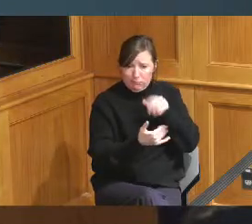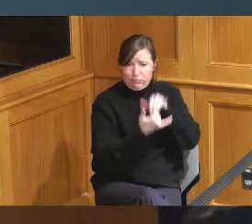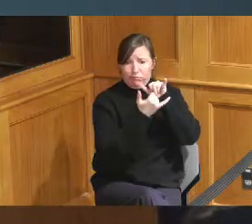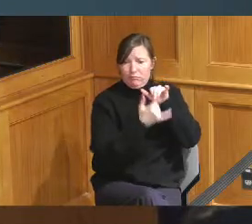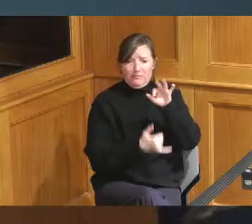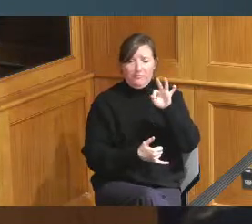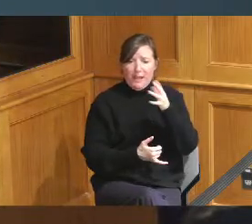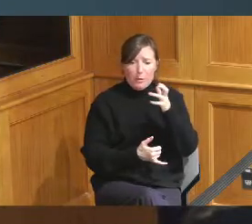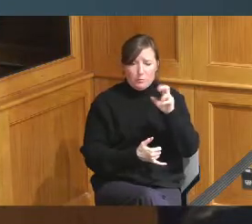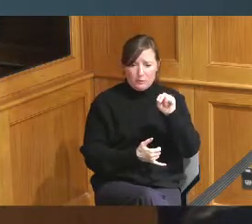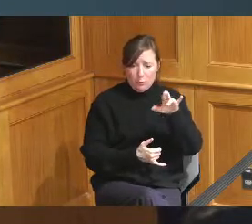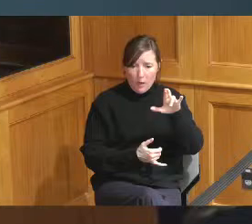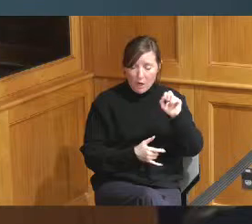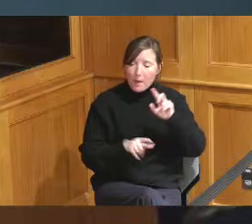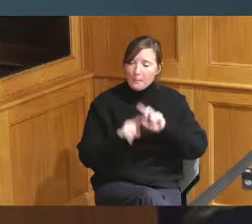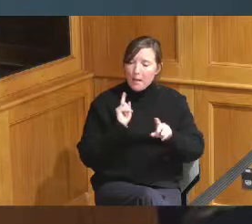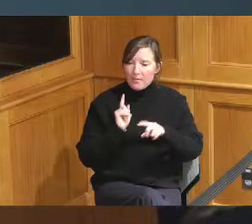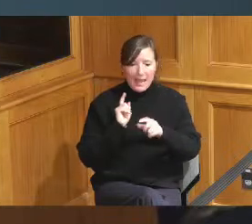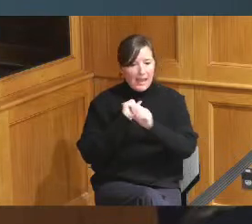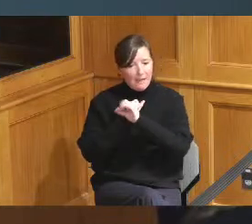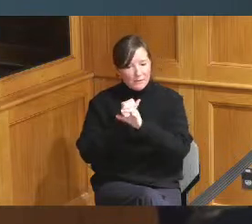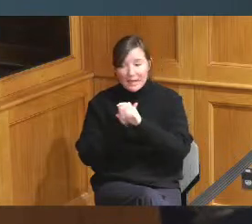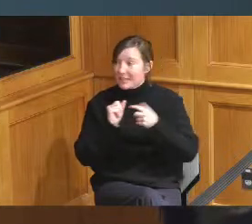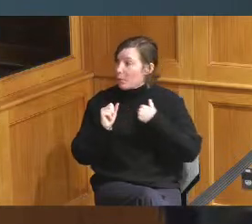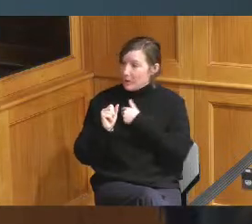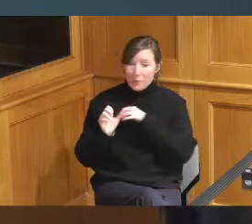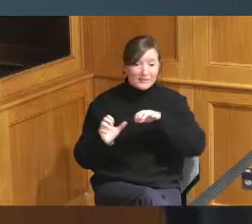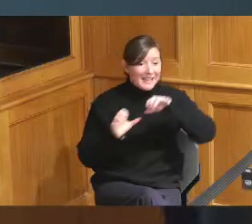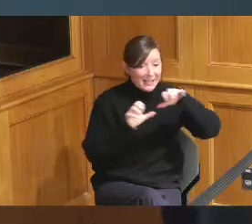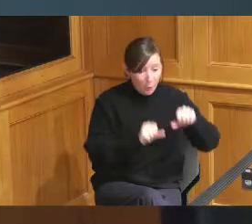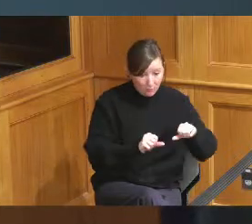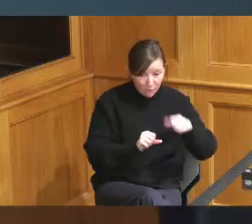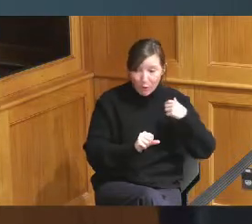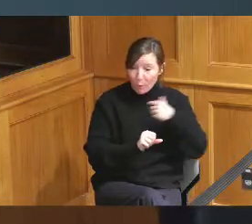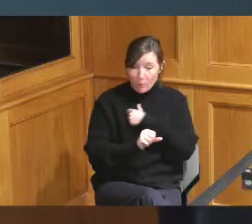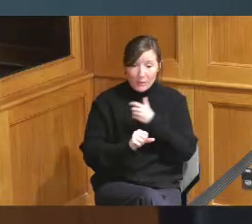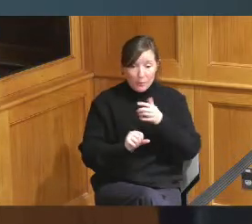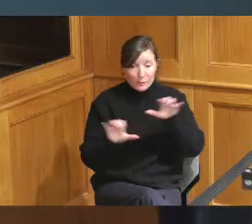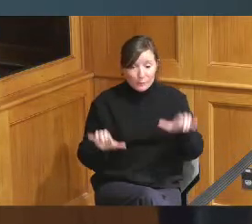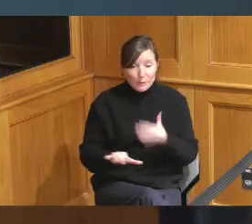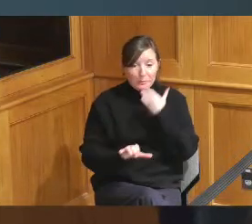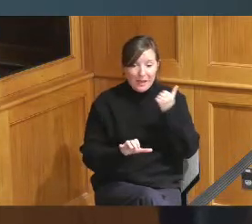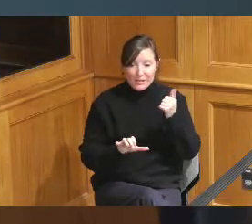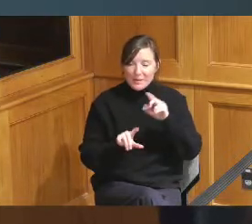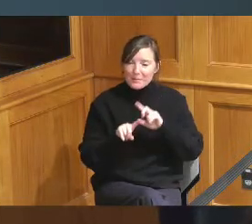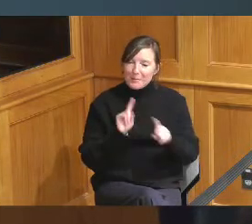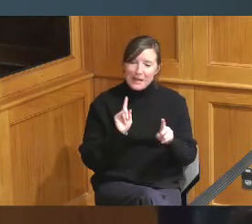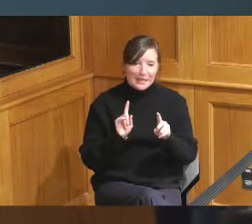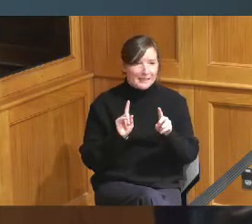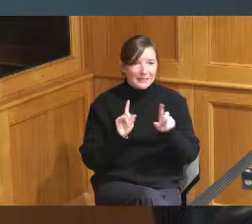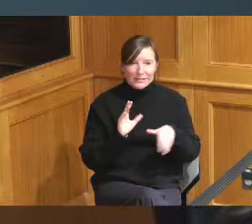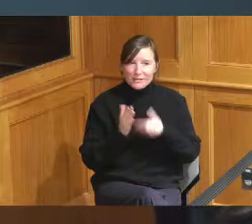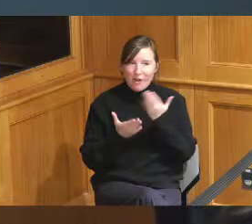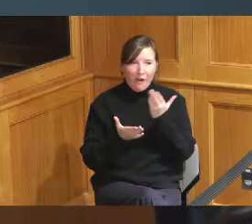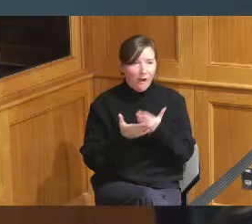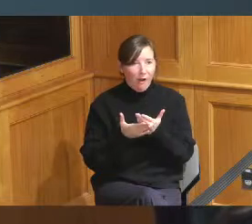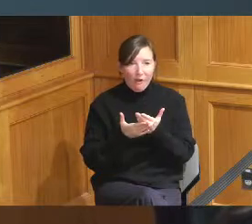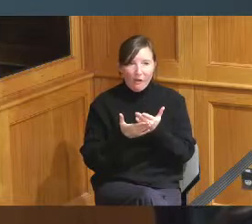advertised as we're gonna take it over, we're gonna do better. It has been monetized. Everything you see down there is